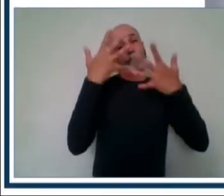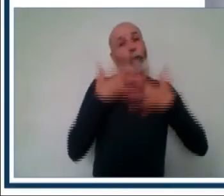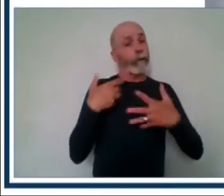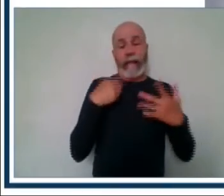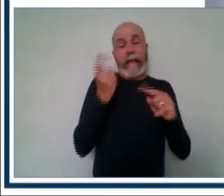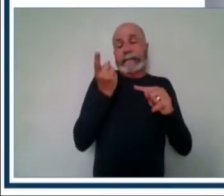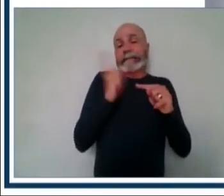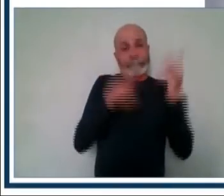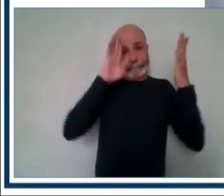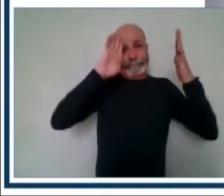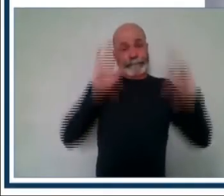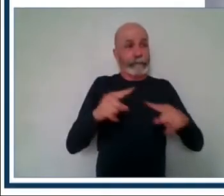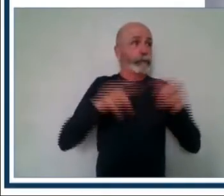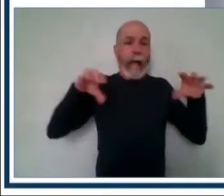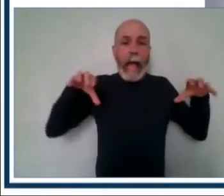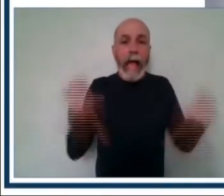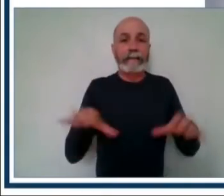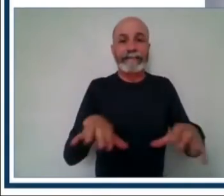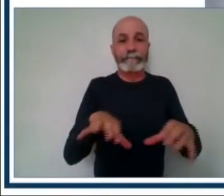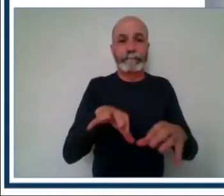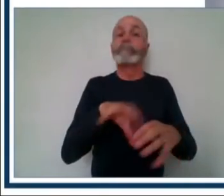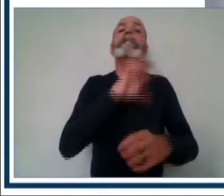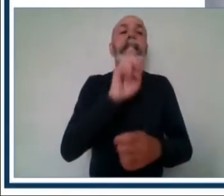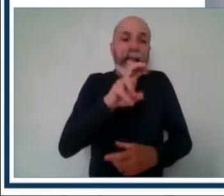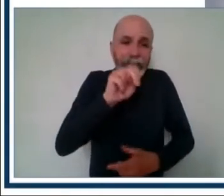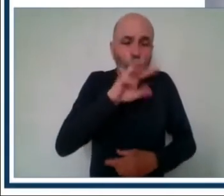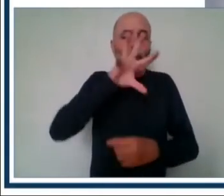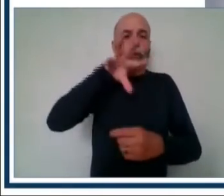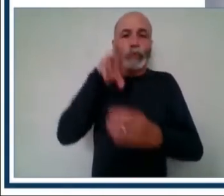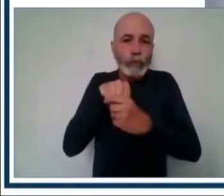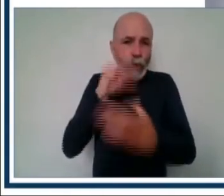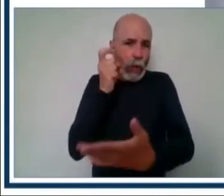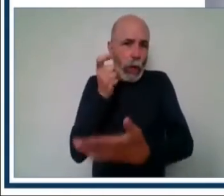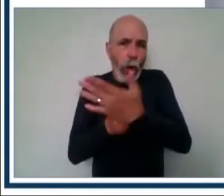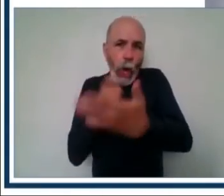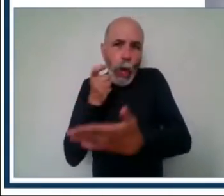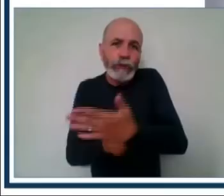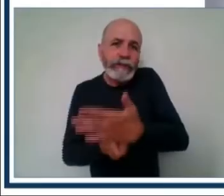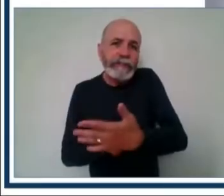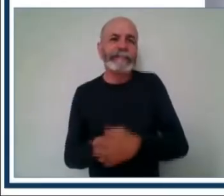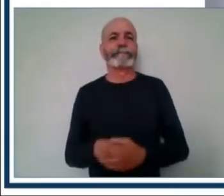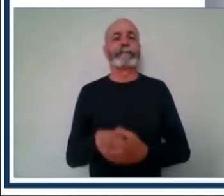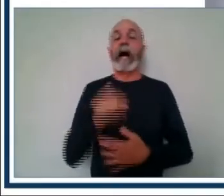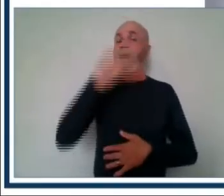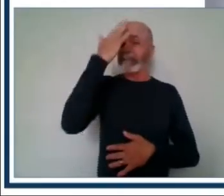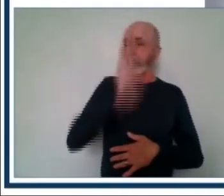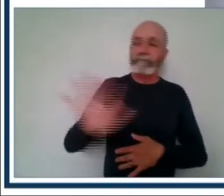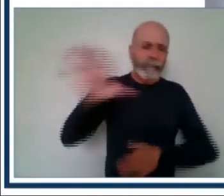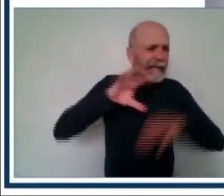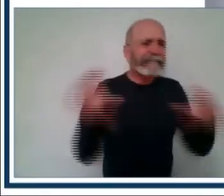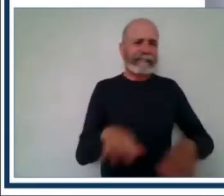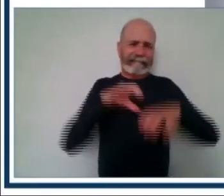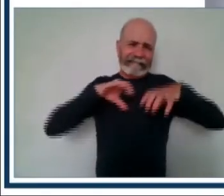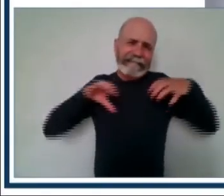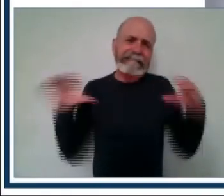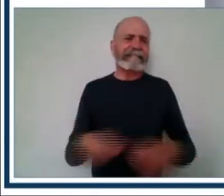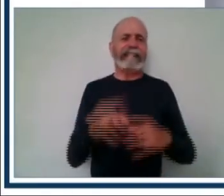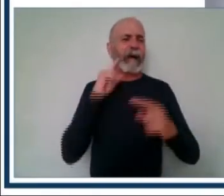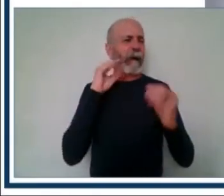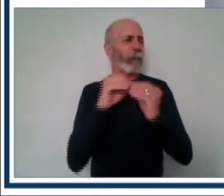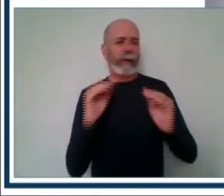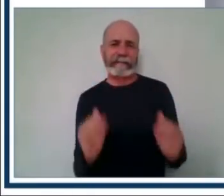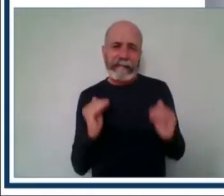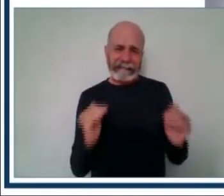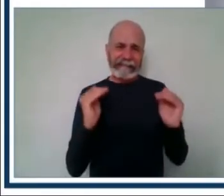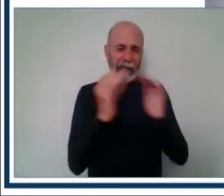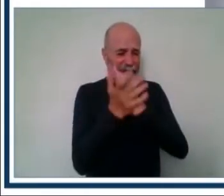We obviously, I feel for players that have worked their whole lives to get to the high level of skill to be able to perform